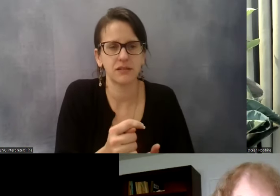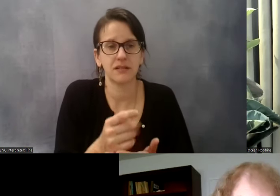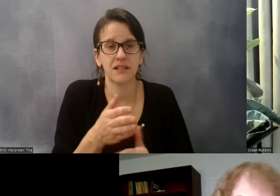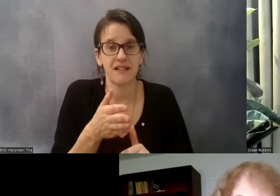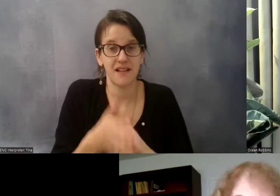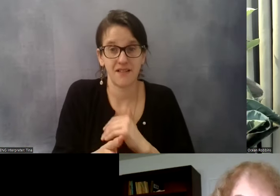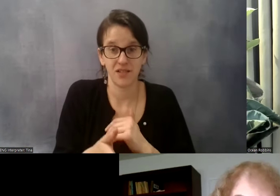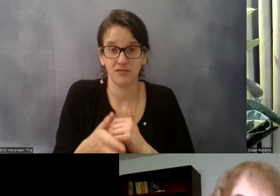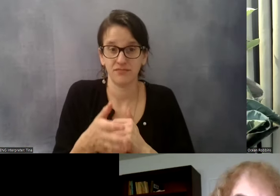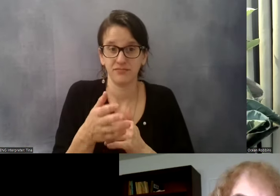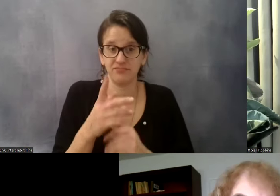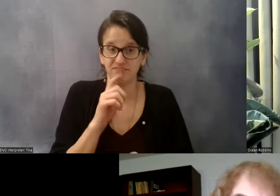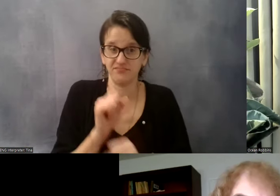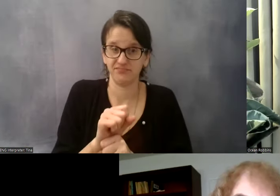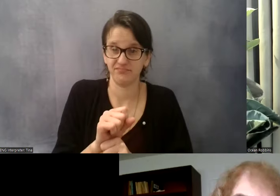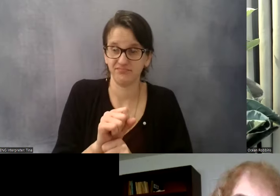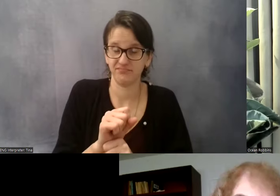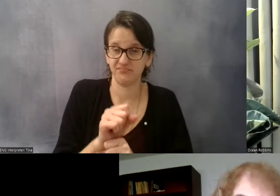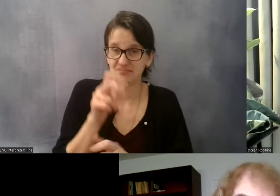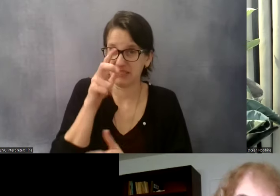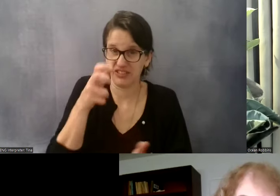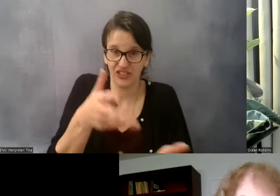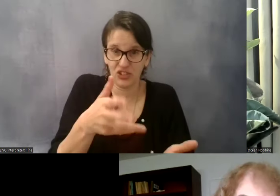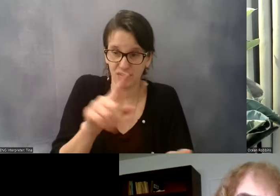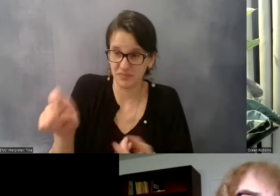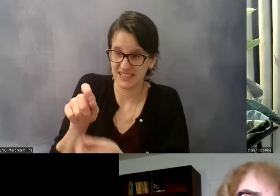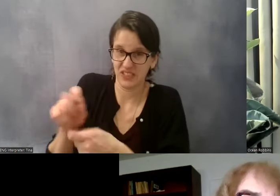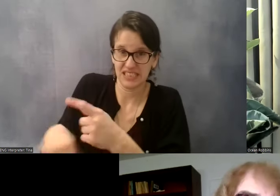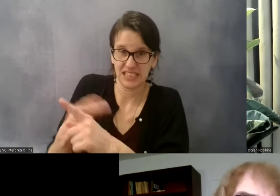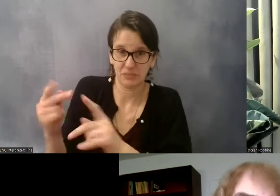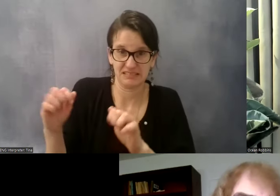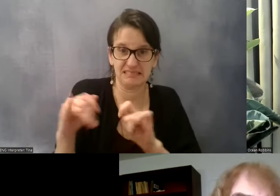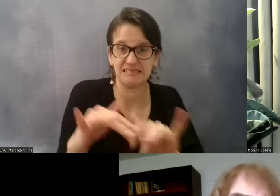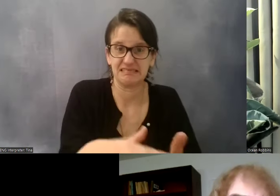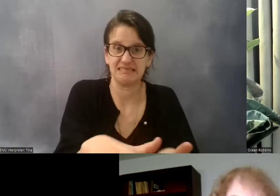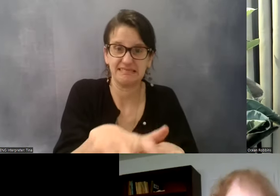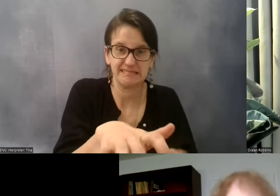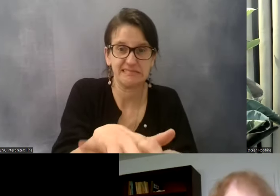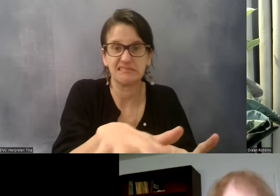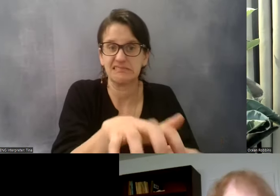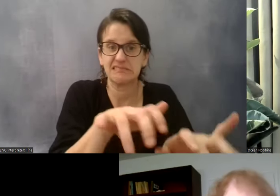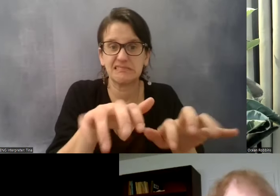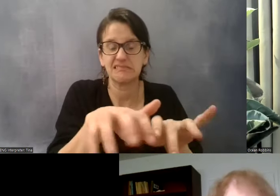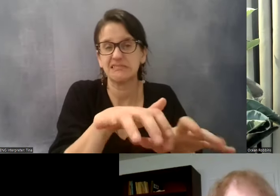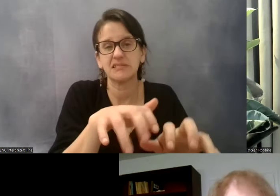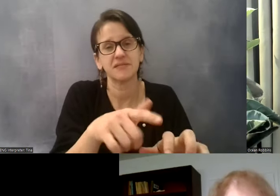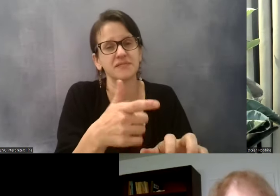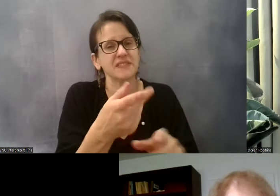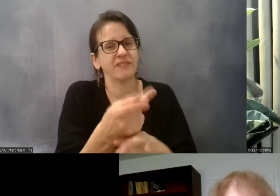being infested with certain pests. But in general, no, it's not an issue.